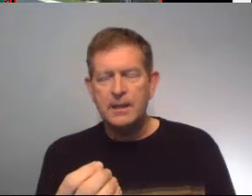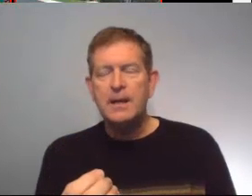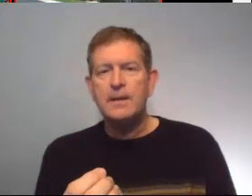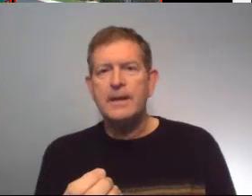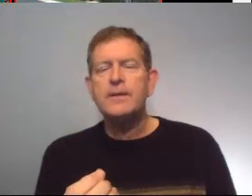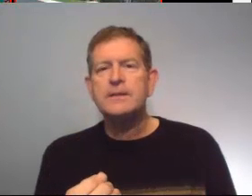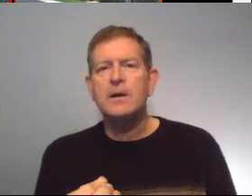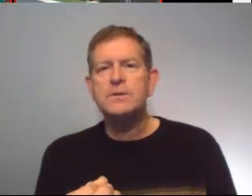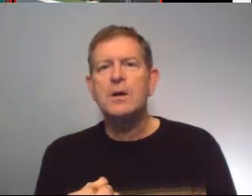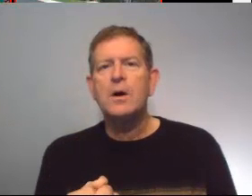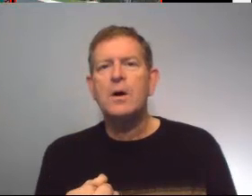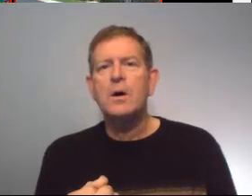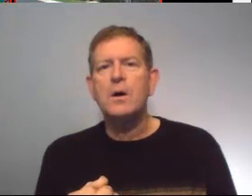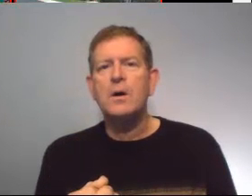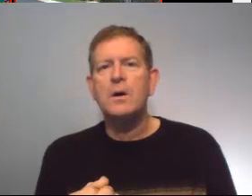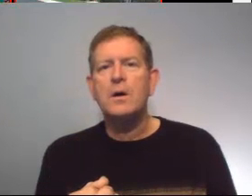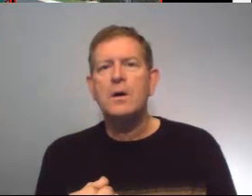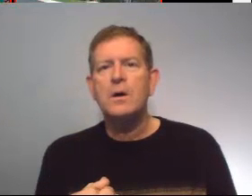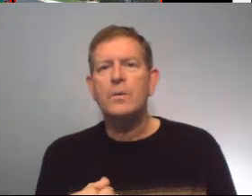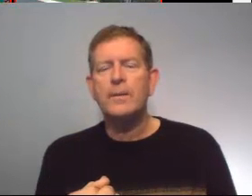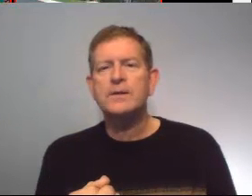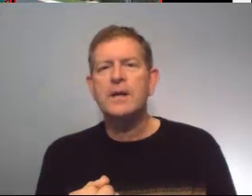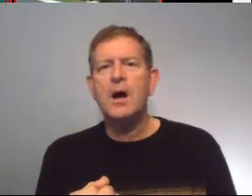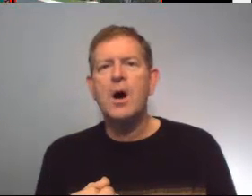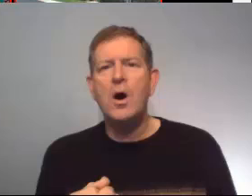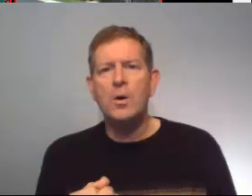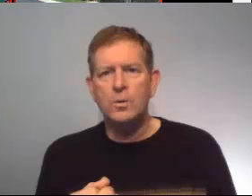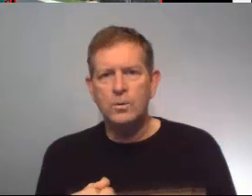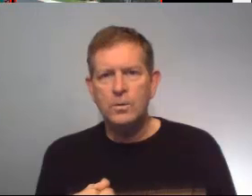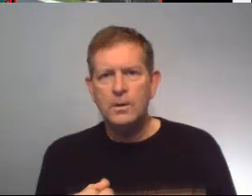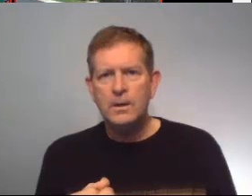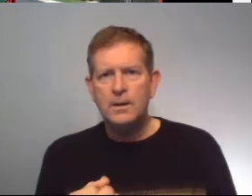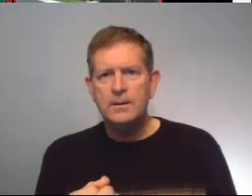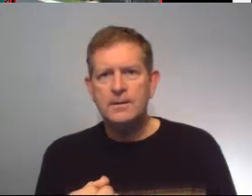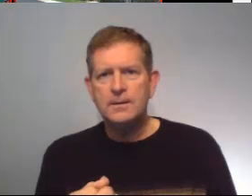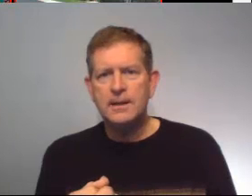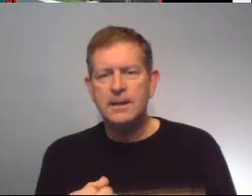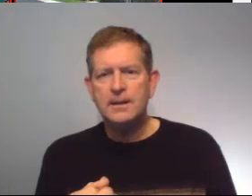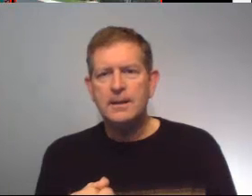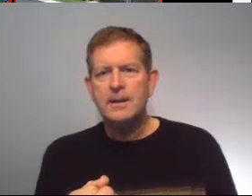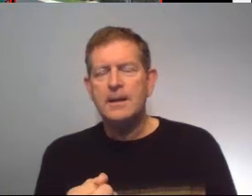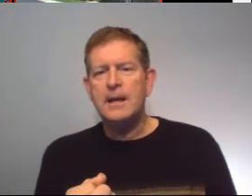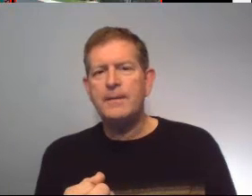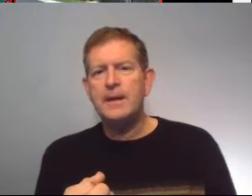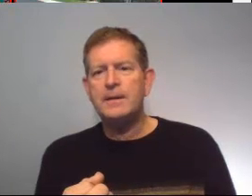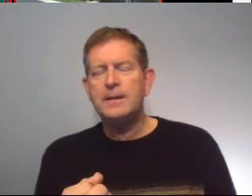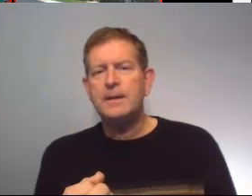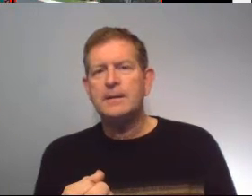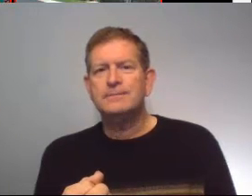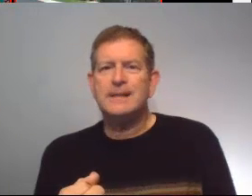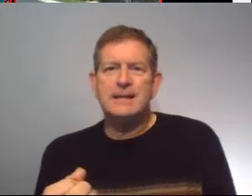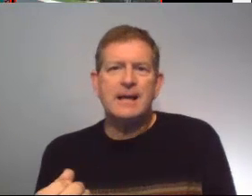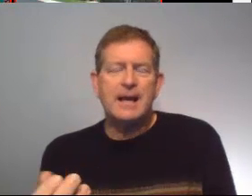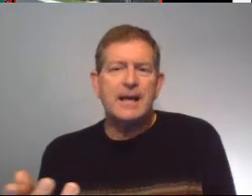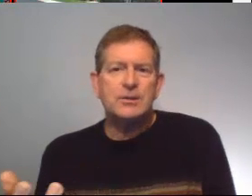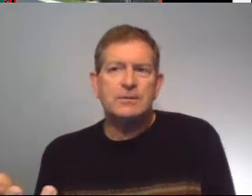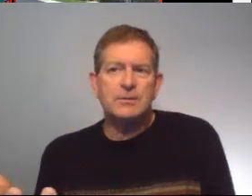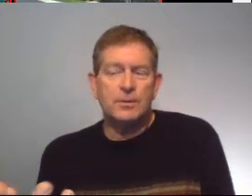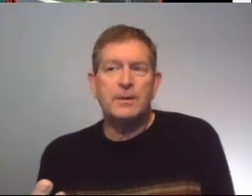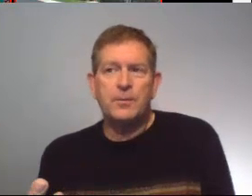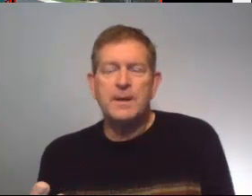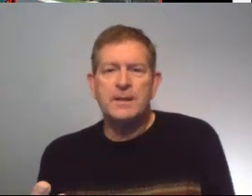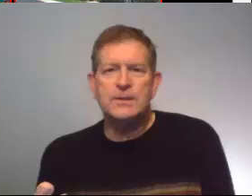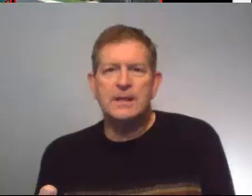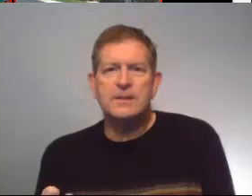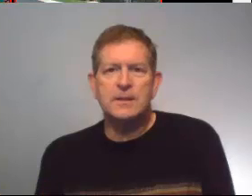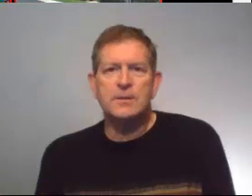mangle. They are the sounds O. We want to say O. Okay. And then I guess there's